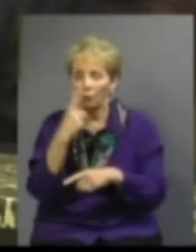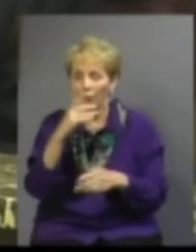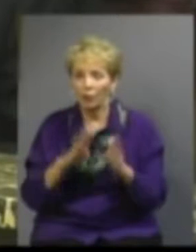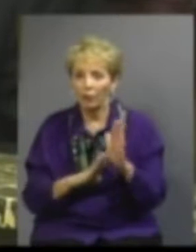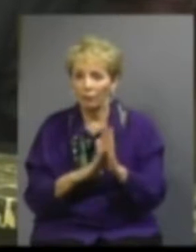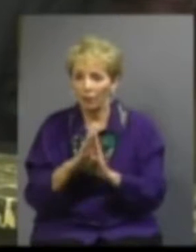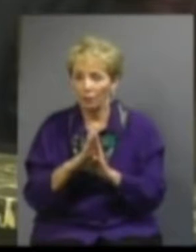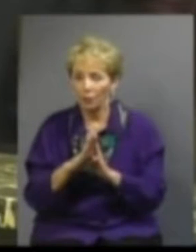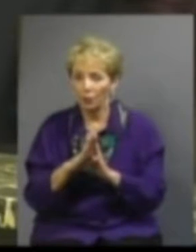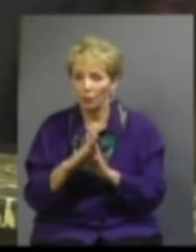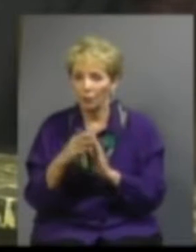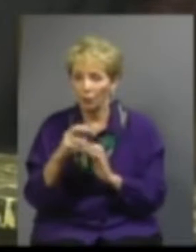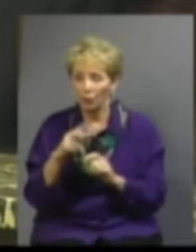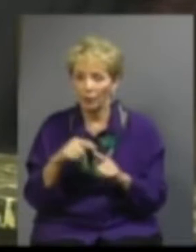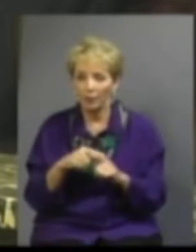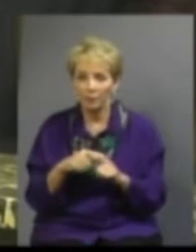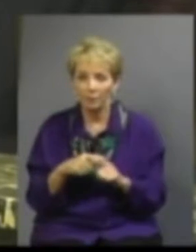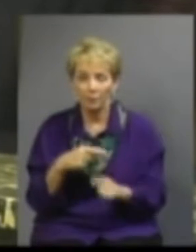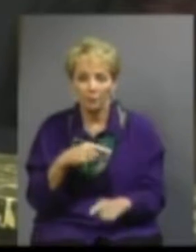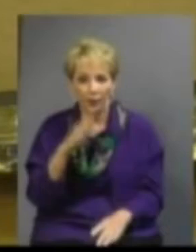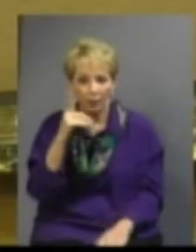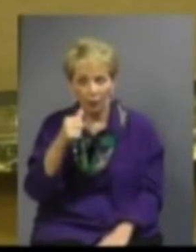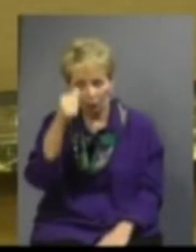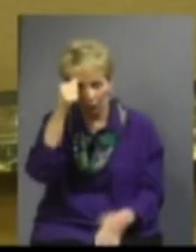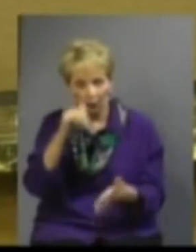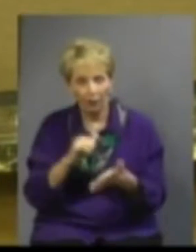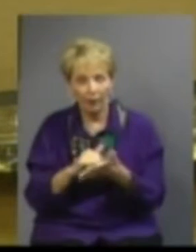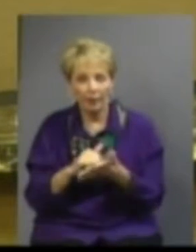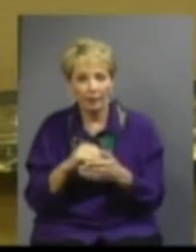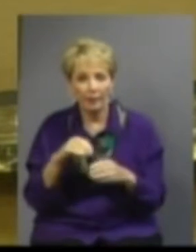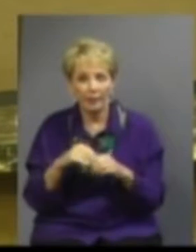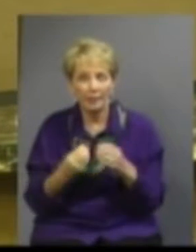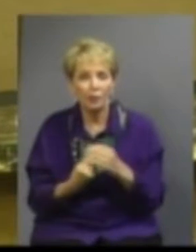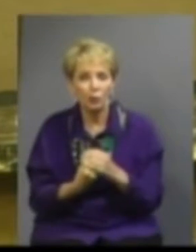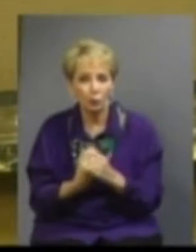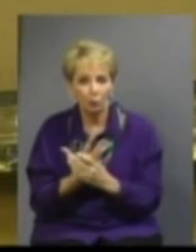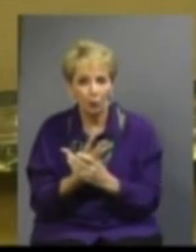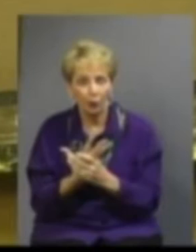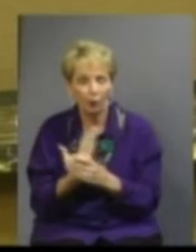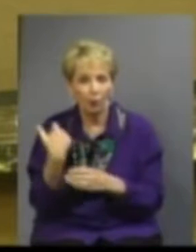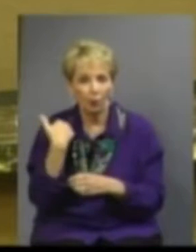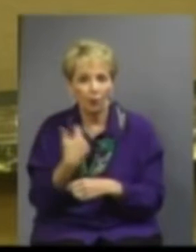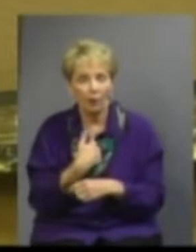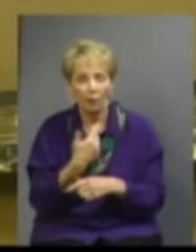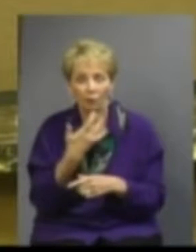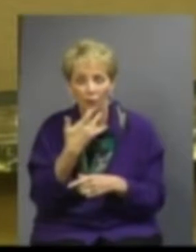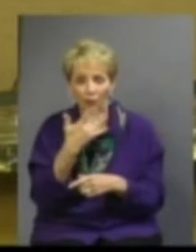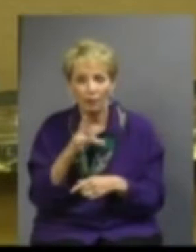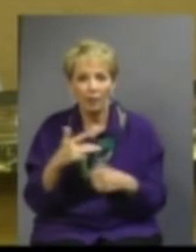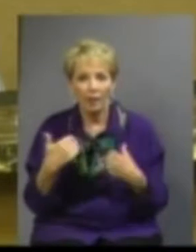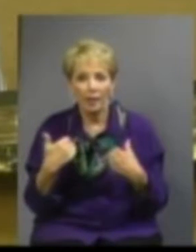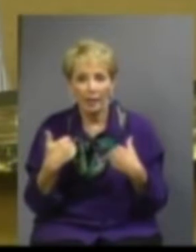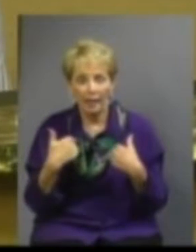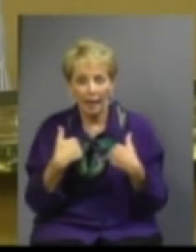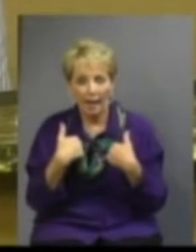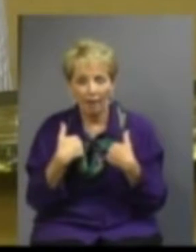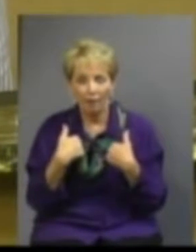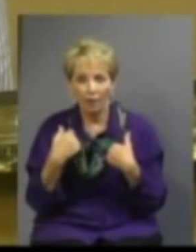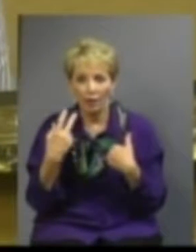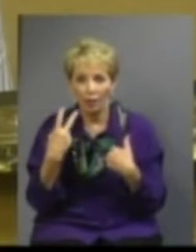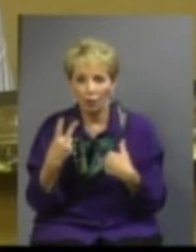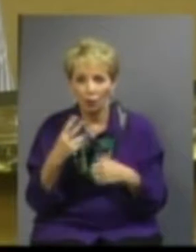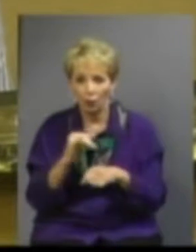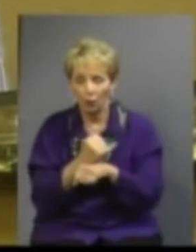development grants. Sally. Okay, you will recall that back in the spring, we were fortunate enough to have 2